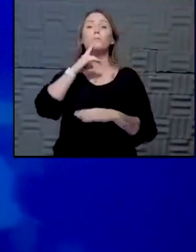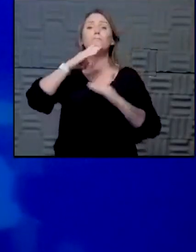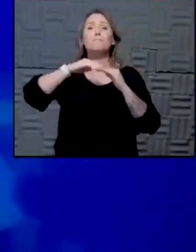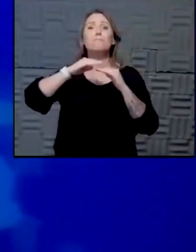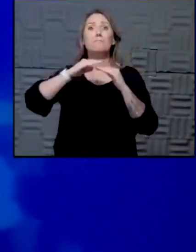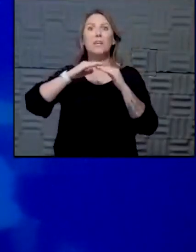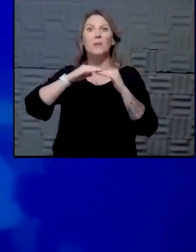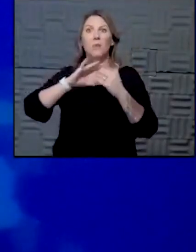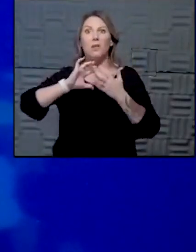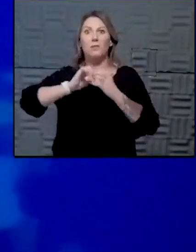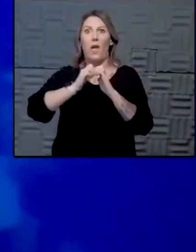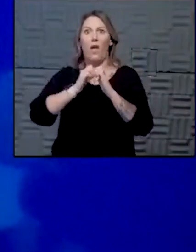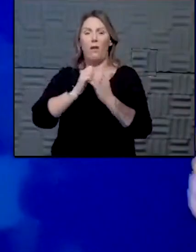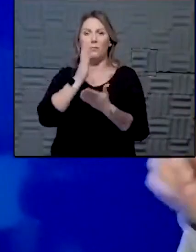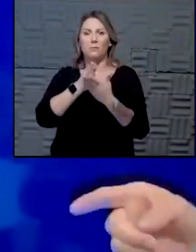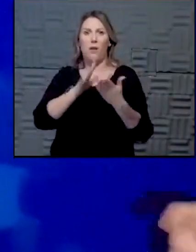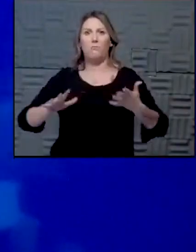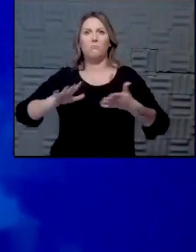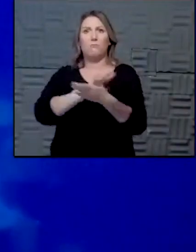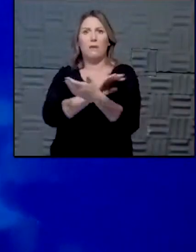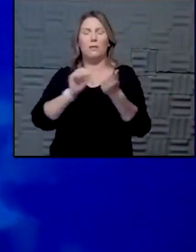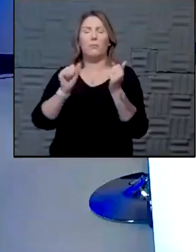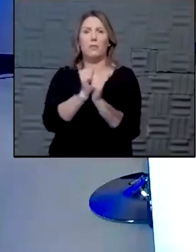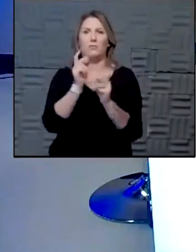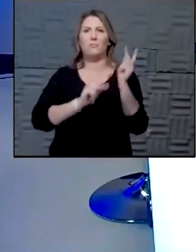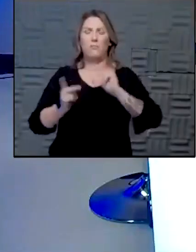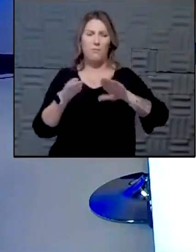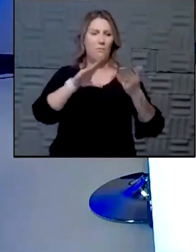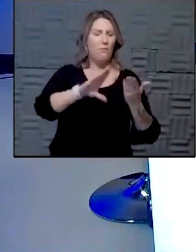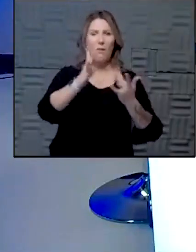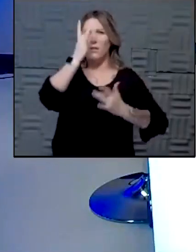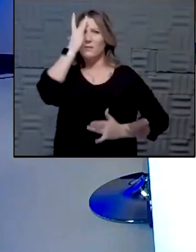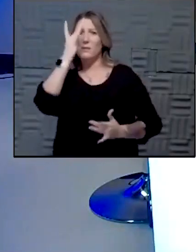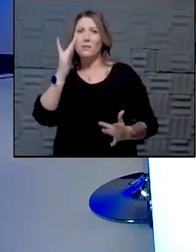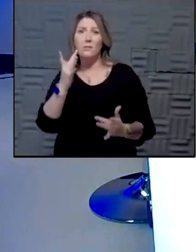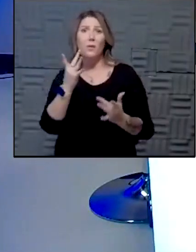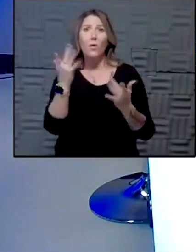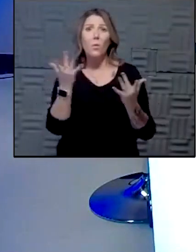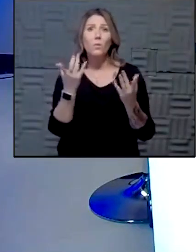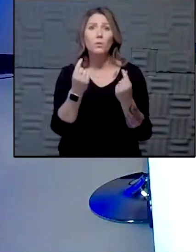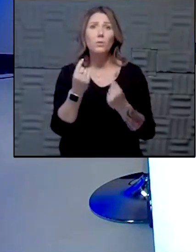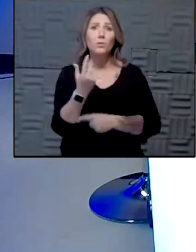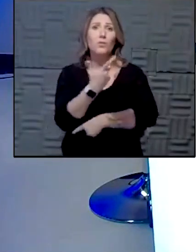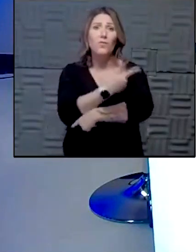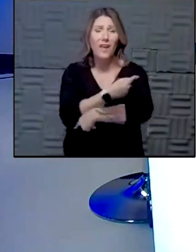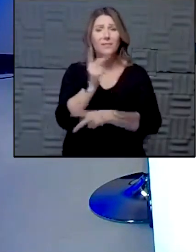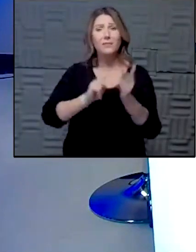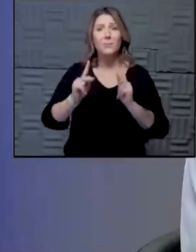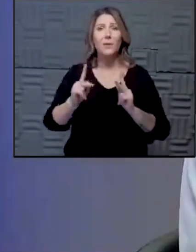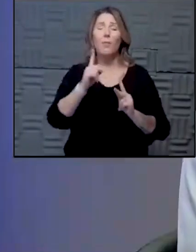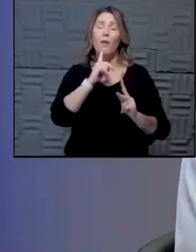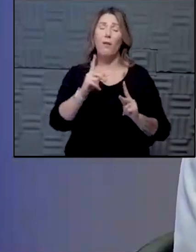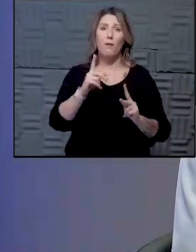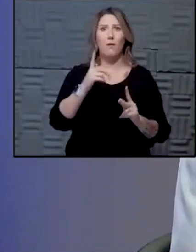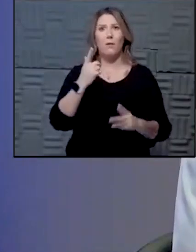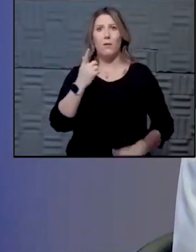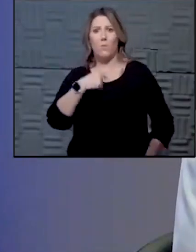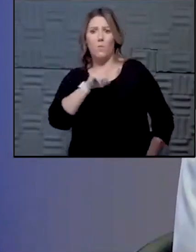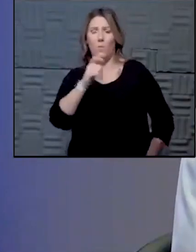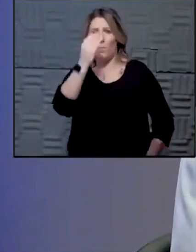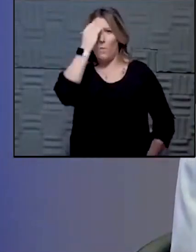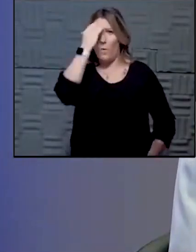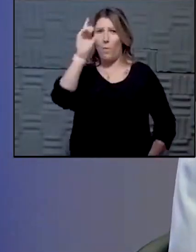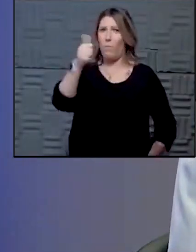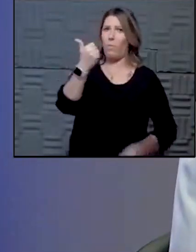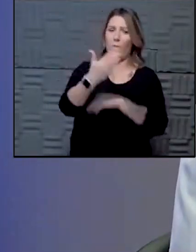way to minimize that damage is to get folks vaccinated. Yeah, and you're only as strong as your weakest link, and we know that other countries are